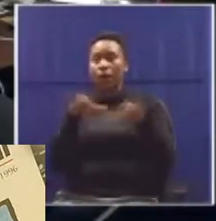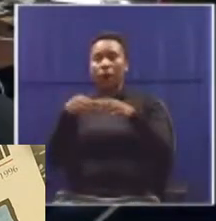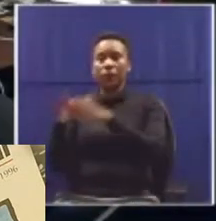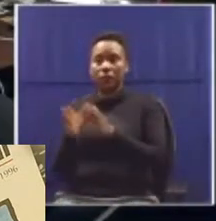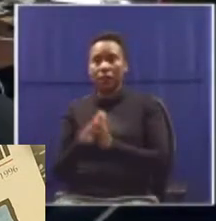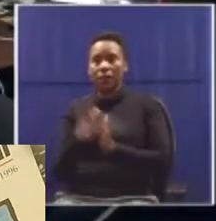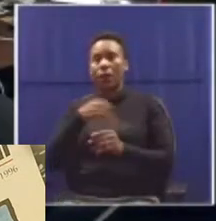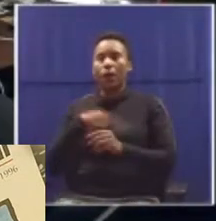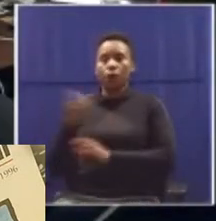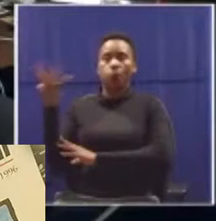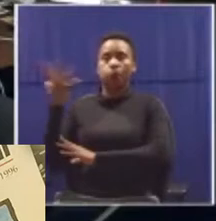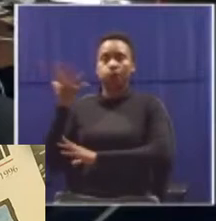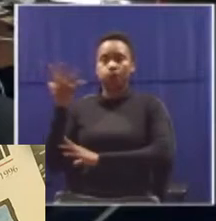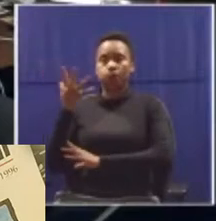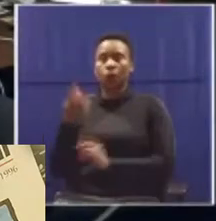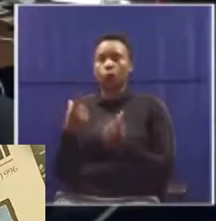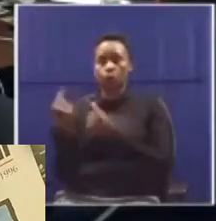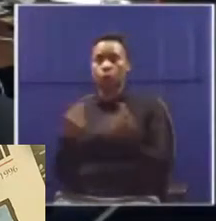the D.A